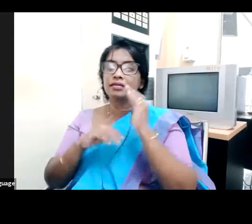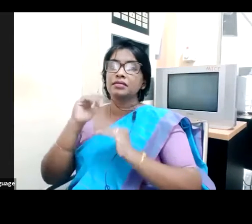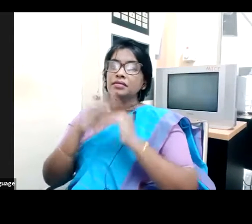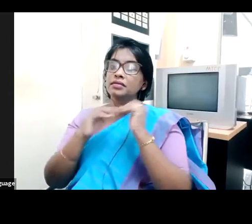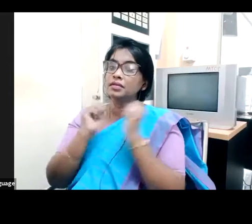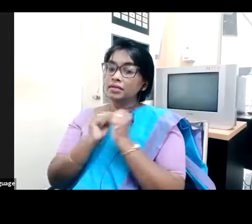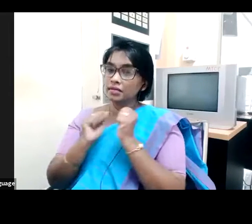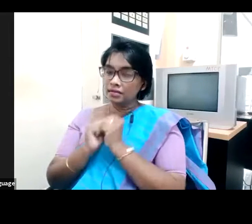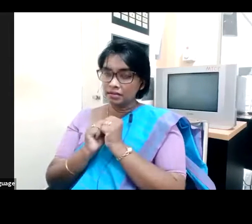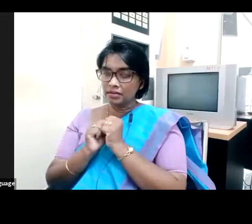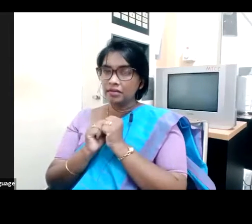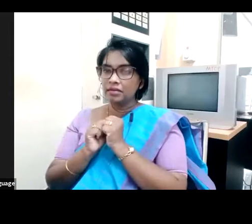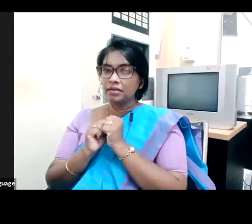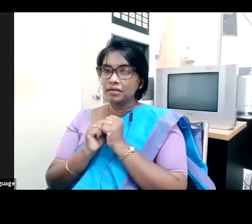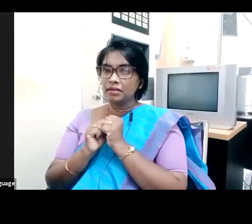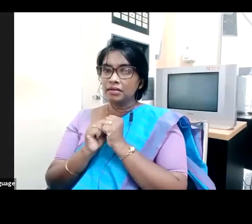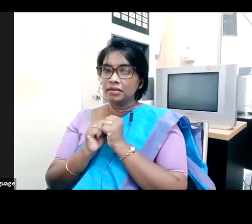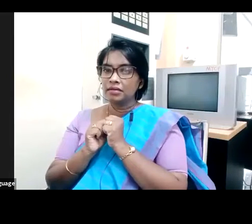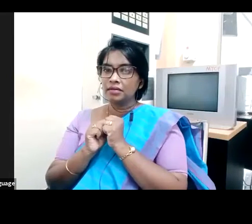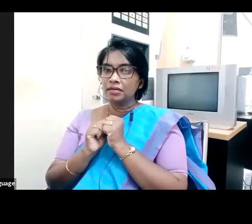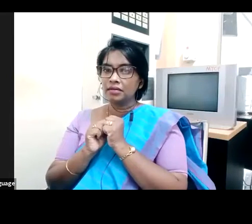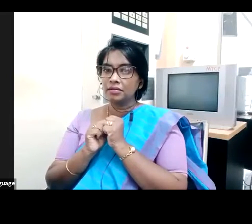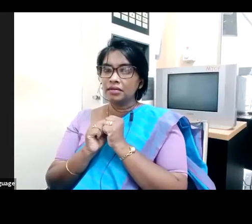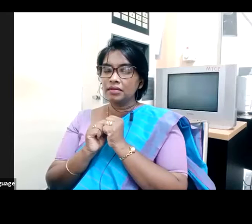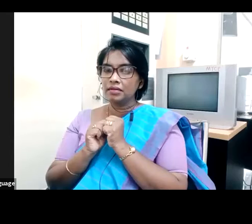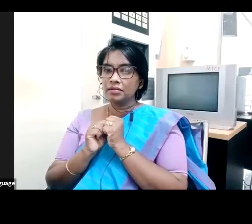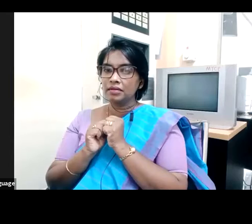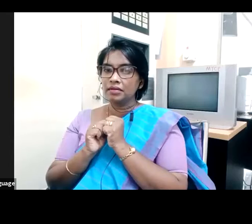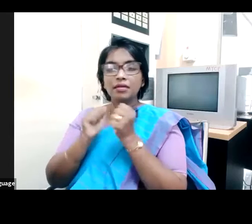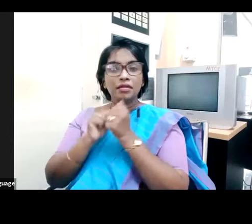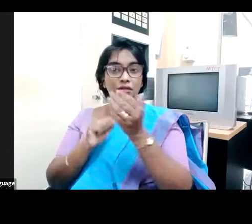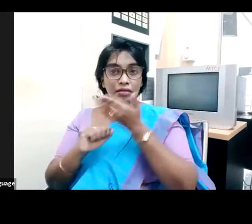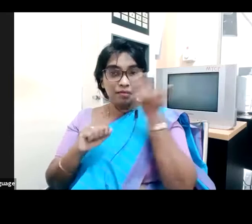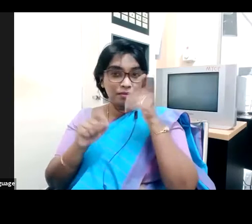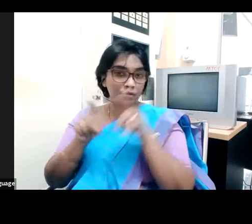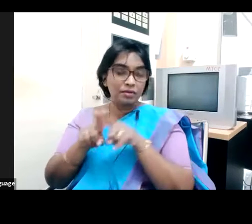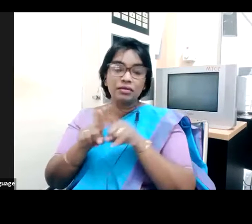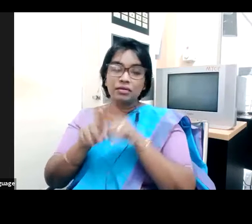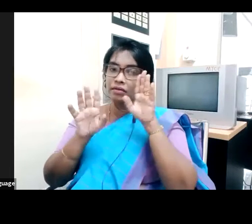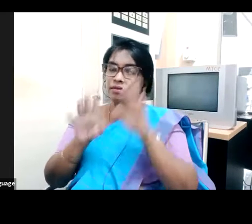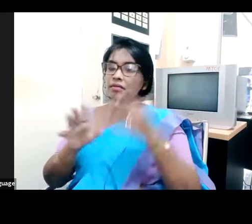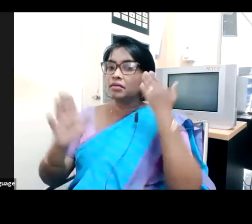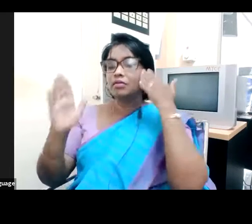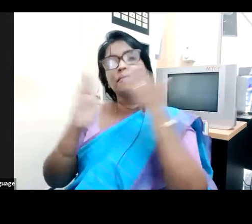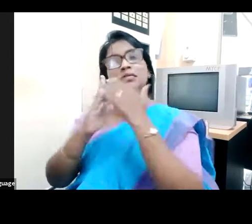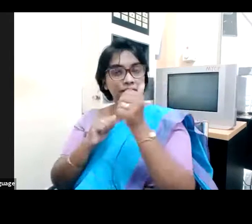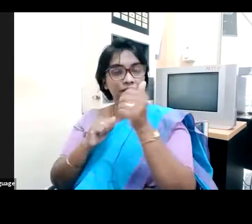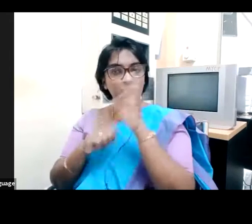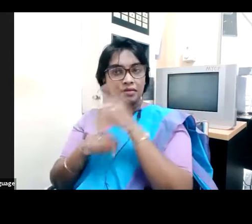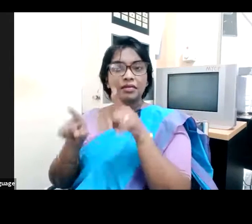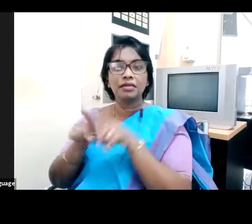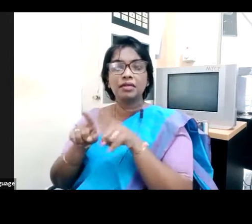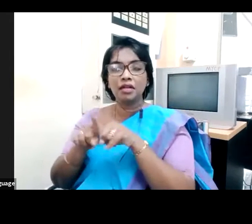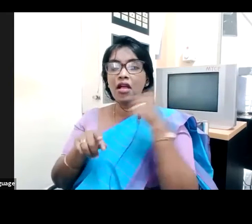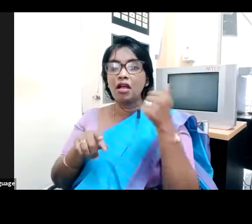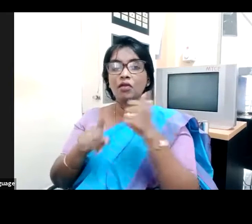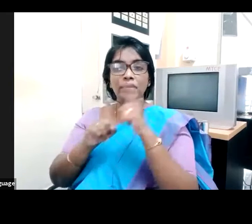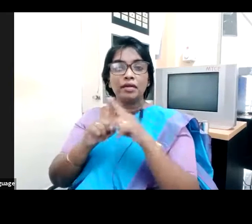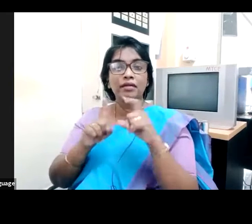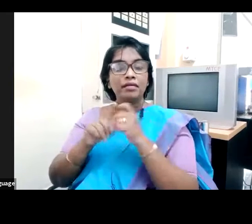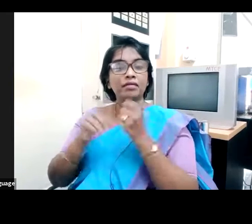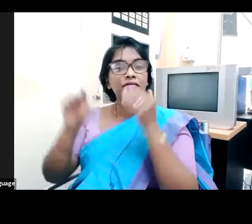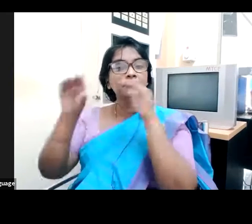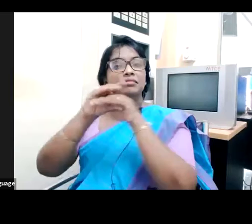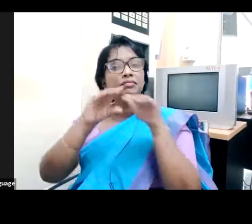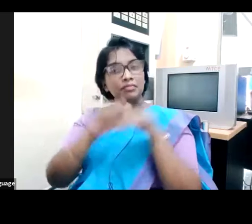speak later in the day. Today people are talking about T-shaped education approach. People will question why